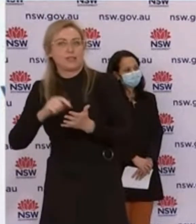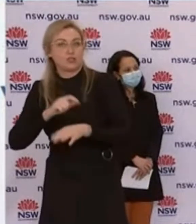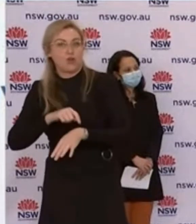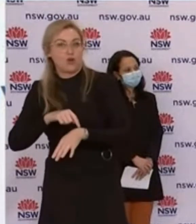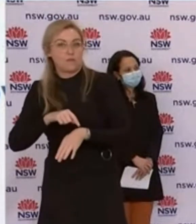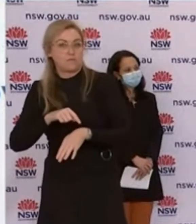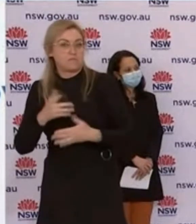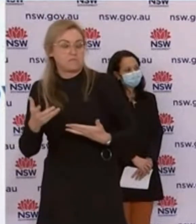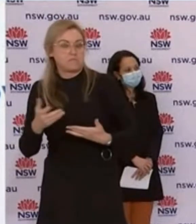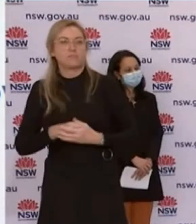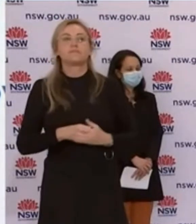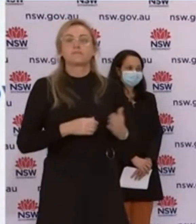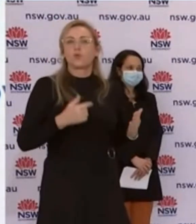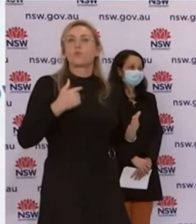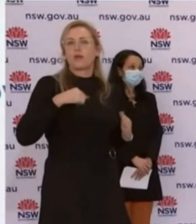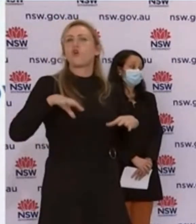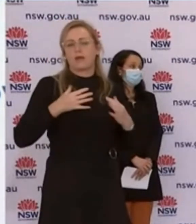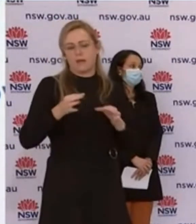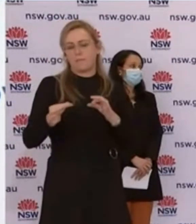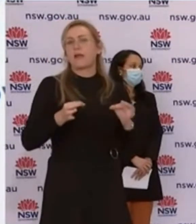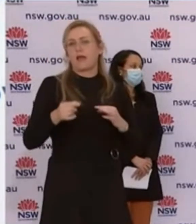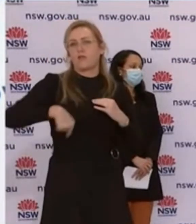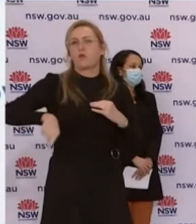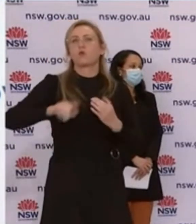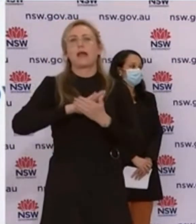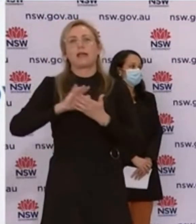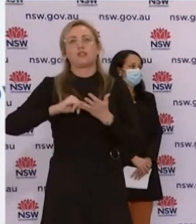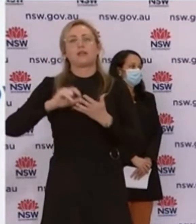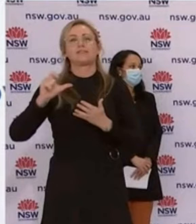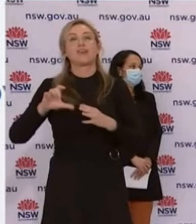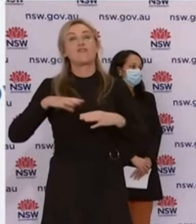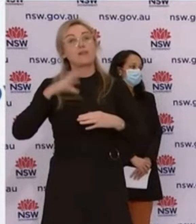a vaccine program for those Year 12 students already. They will be double